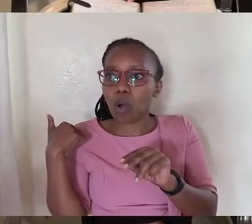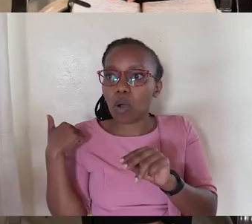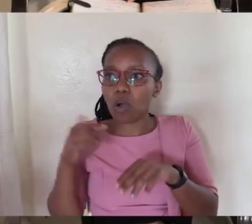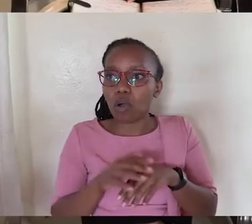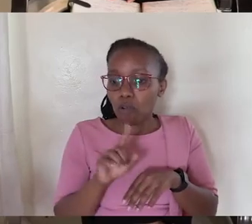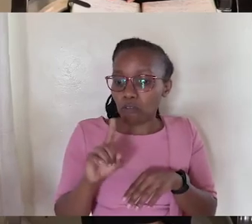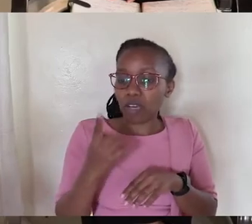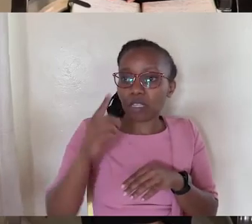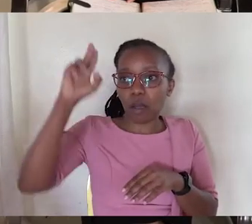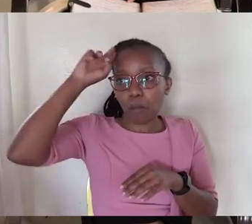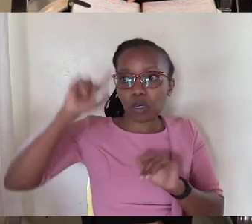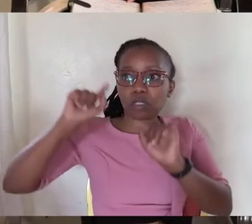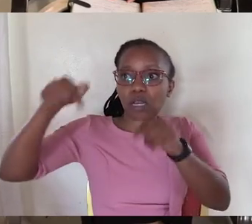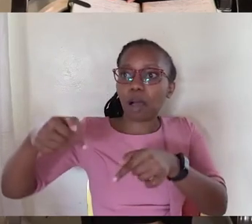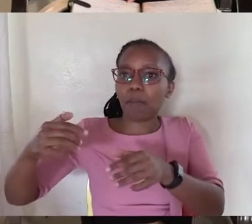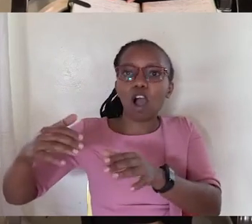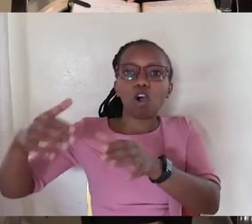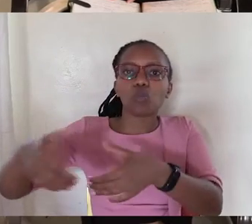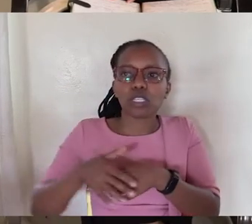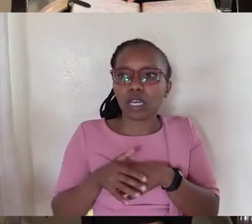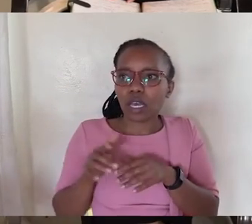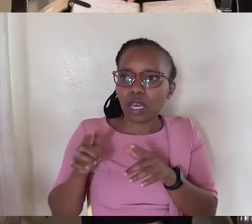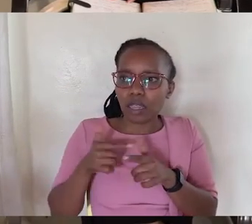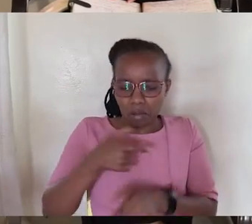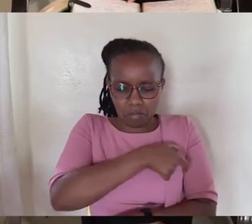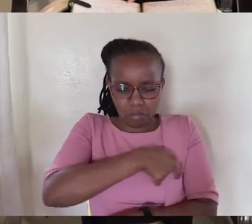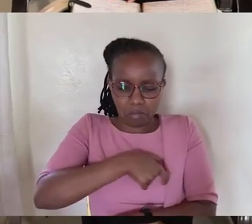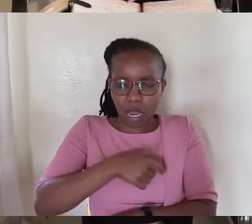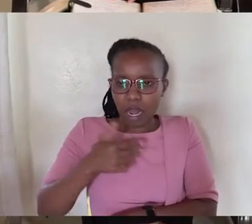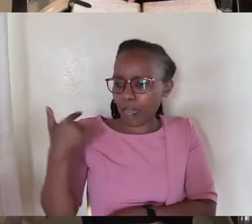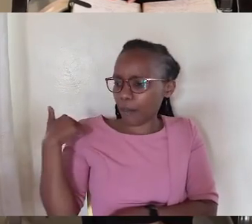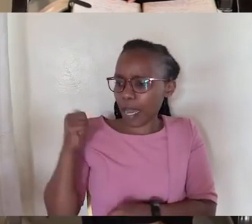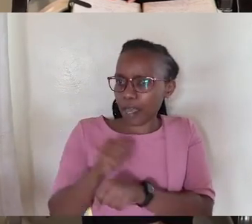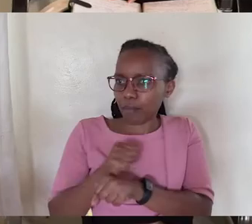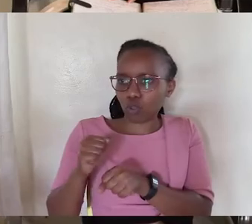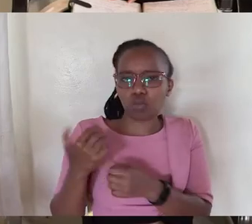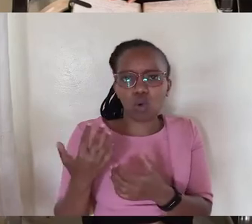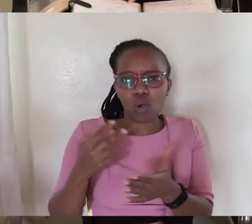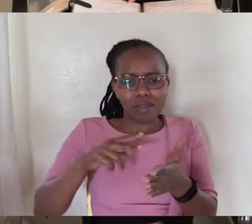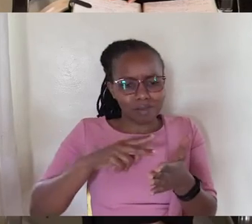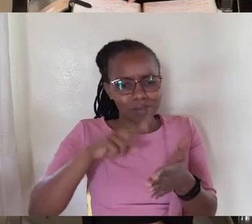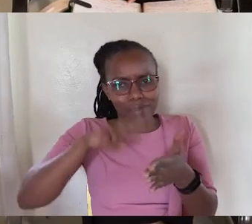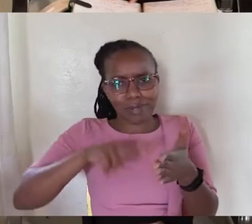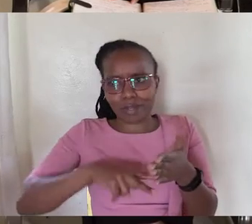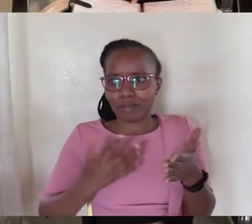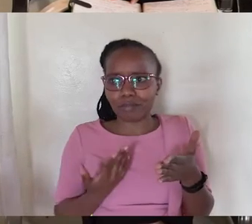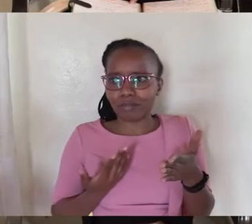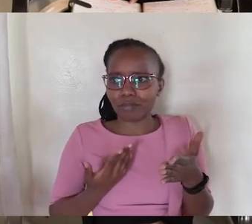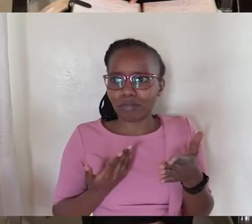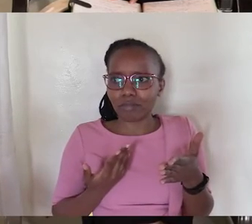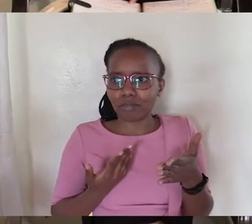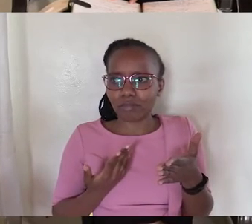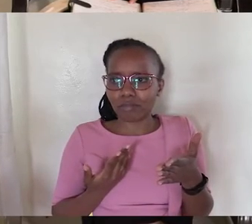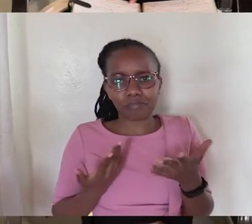in their jackets. You cannot read a service number. And when he's raping or violating you, how are you going? What time are you going? You're so